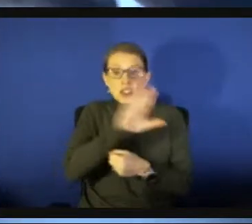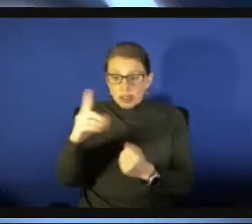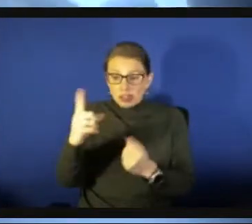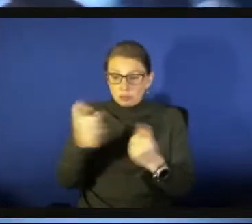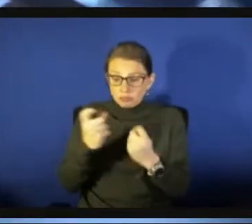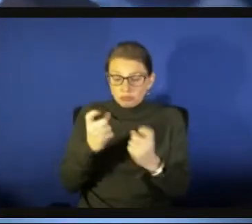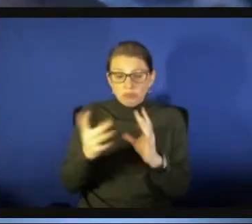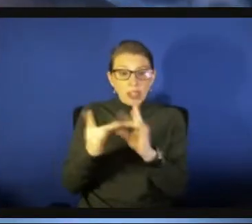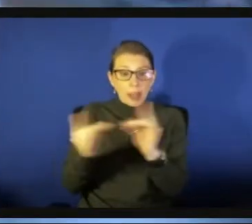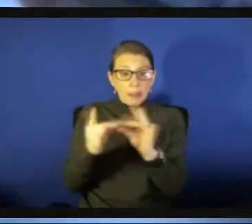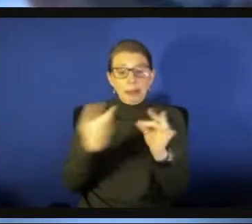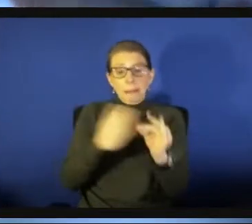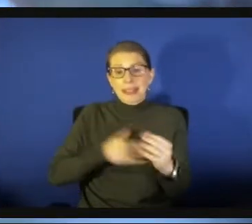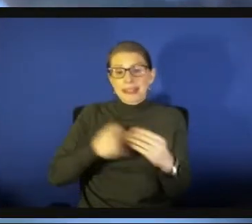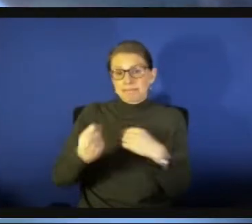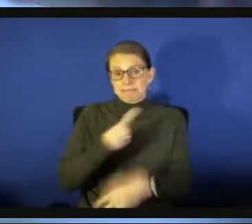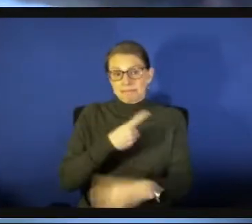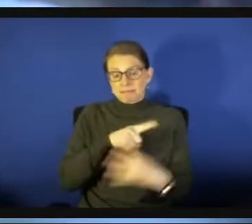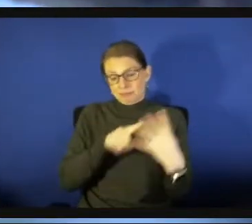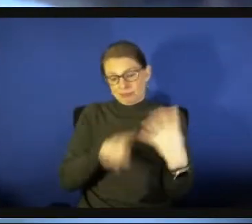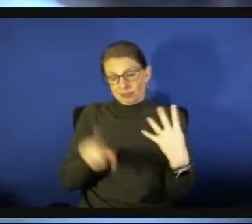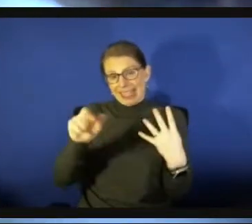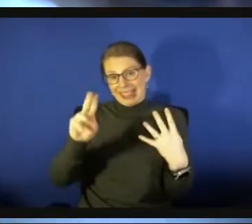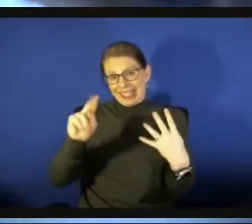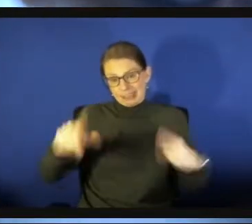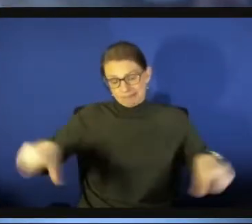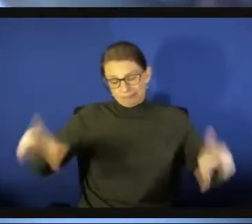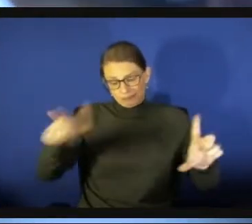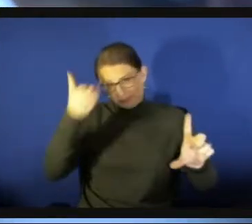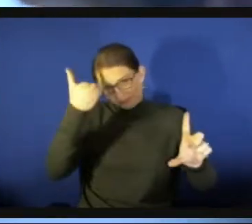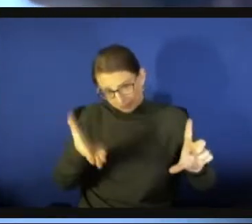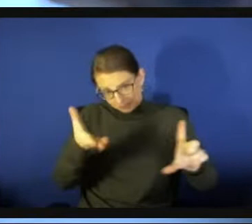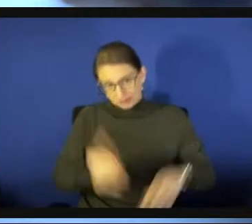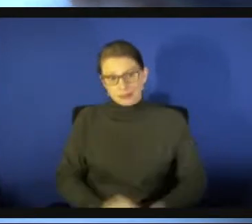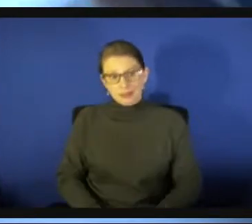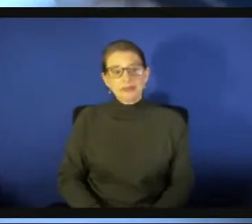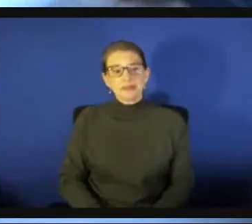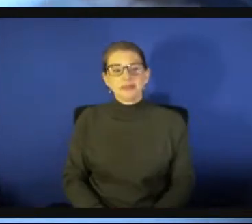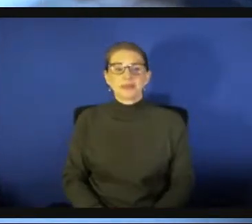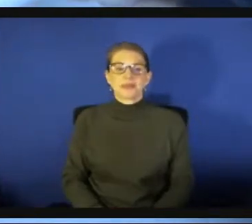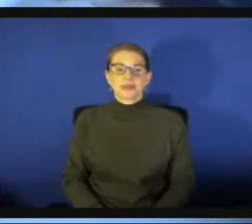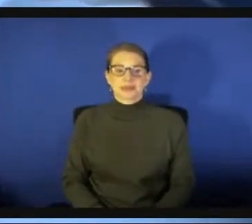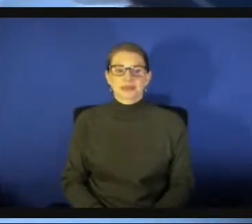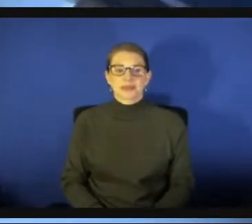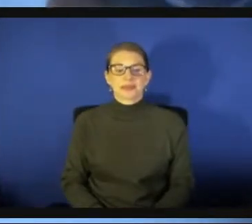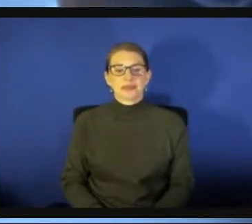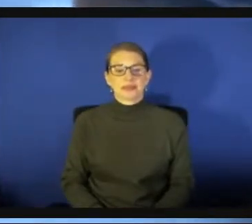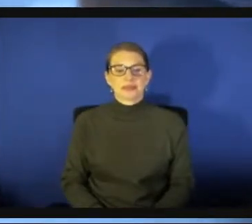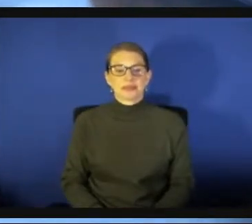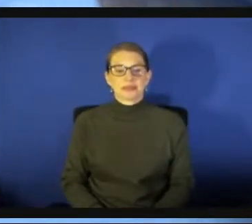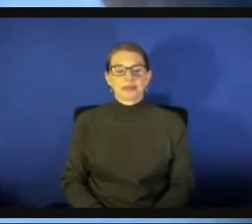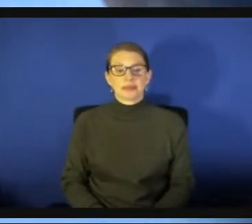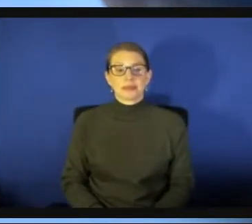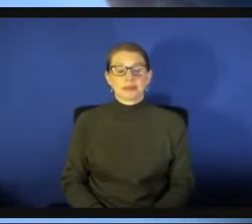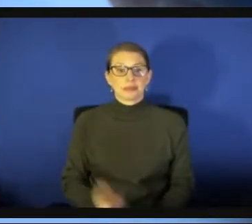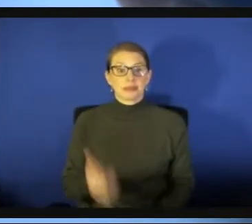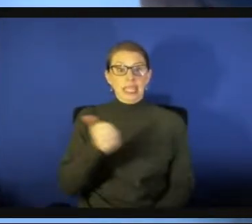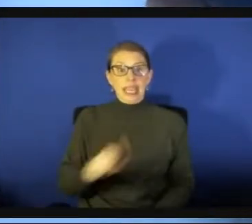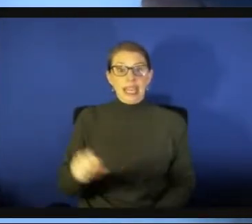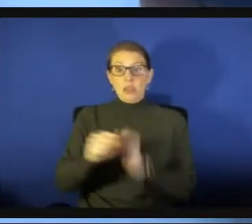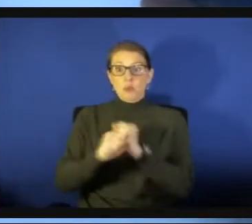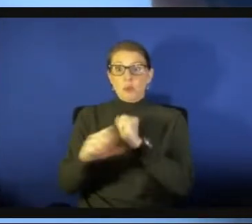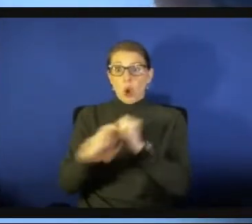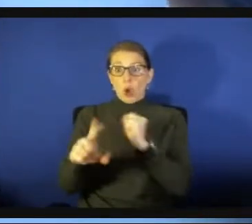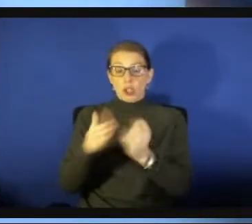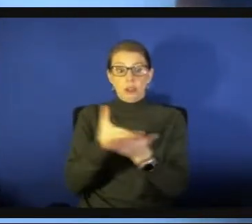them to us on YouTube, Facebook, and the Medical News Network. You can see the links right there on your screen. Do we have any reporters on the line today with